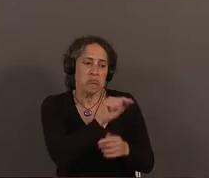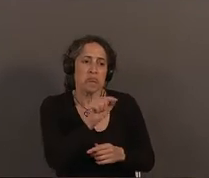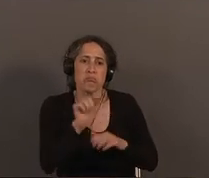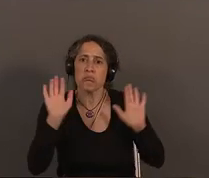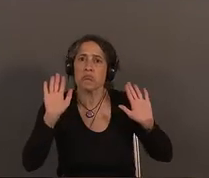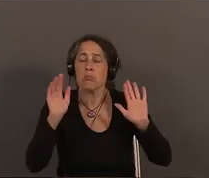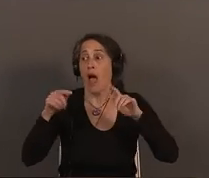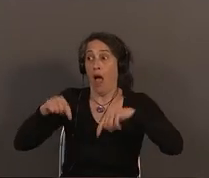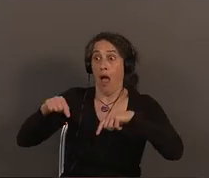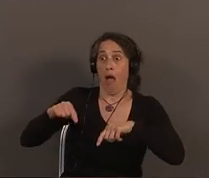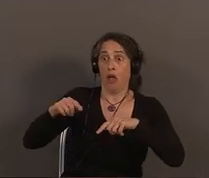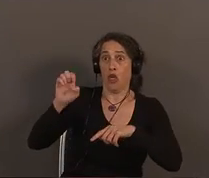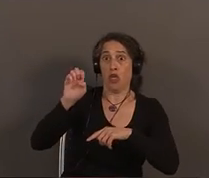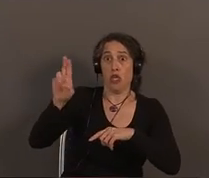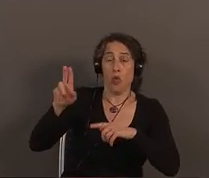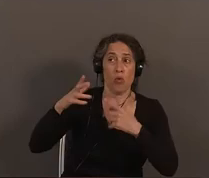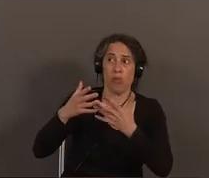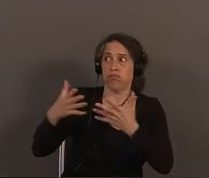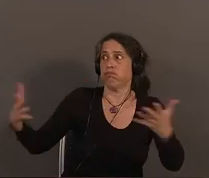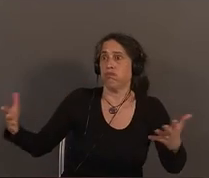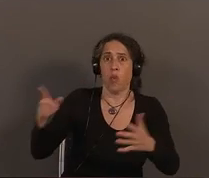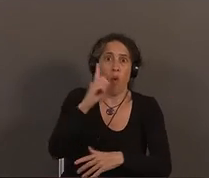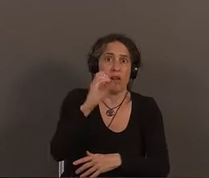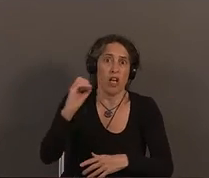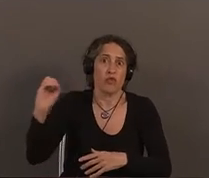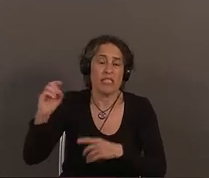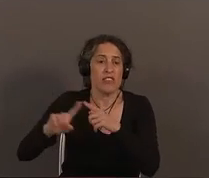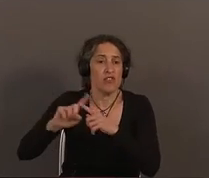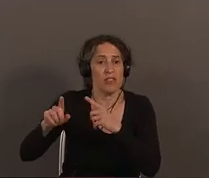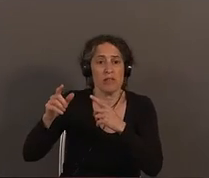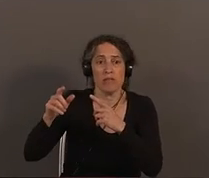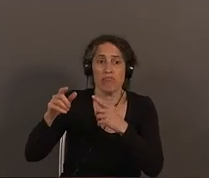have 100. Yes. Do you think that